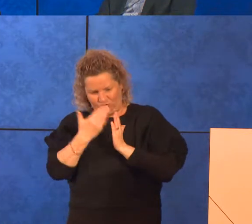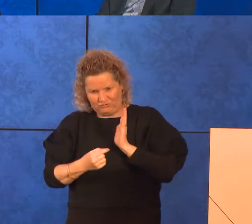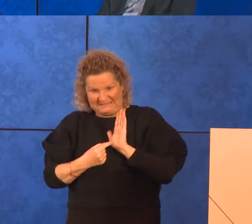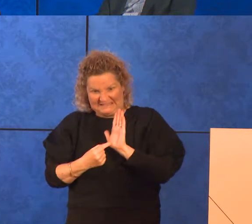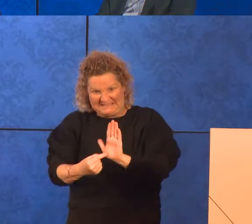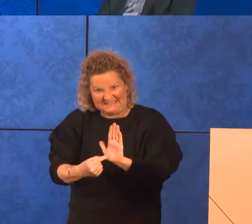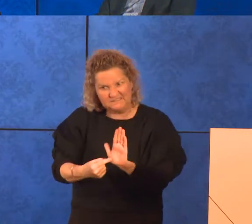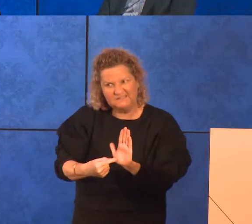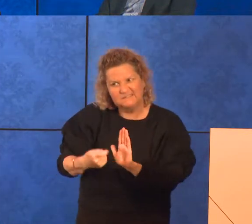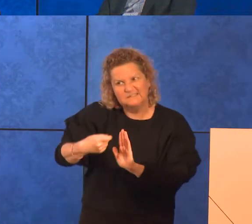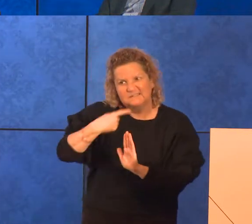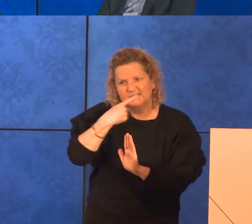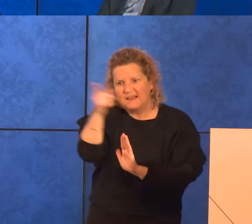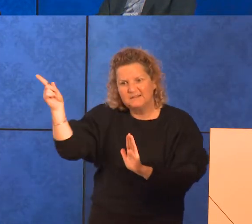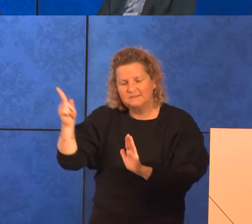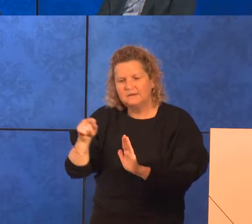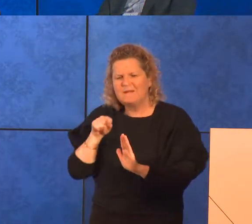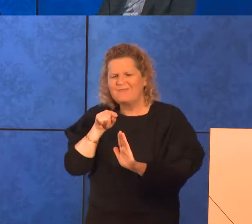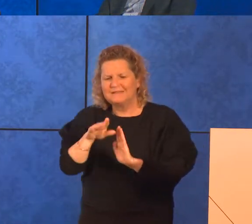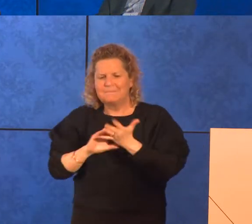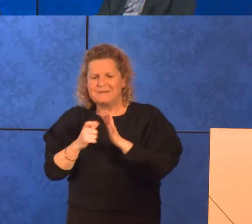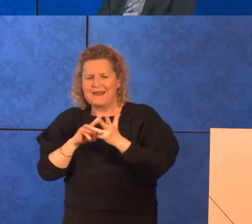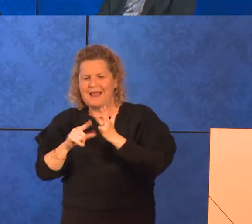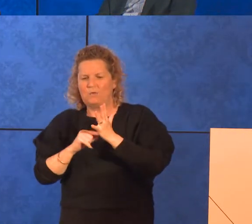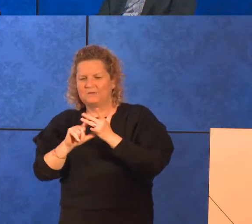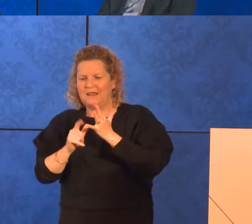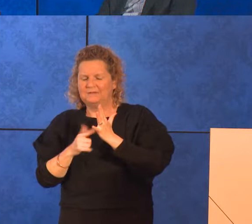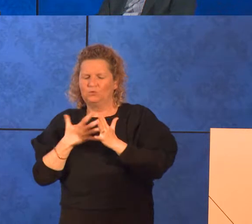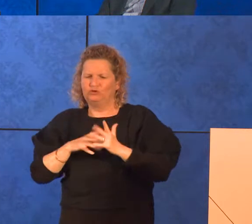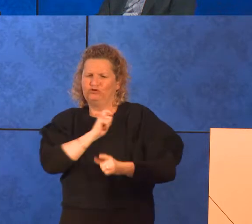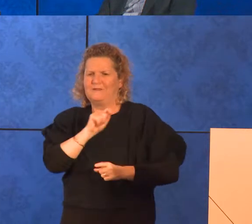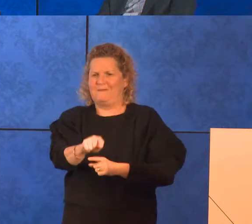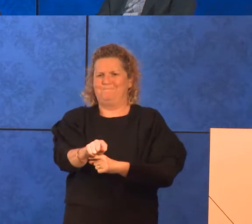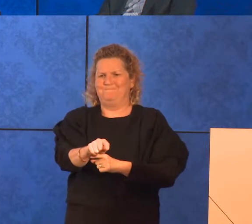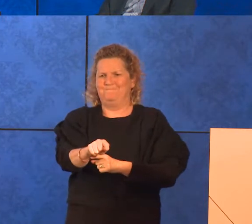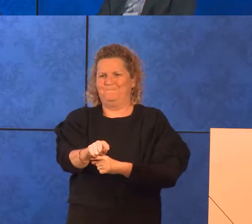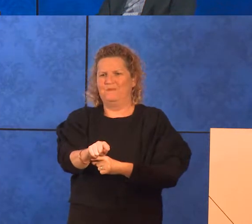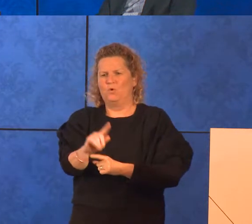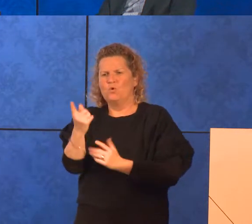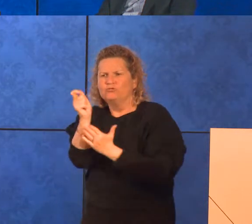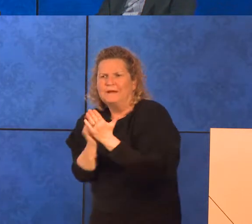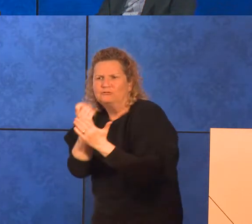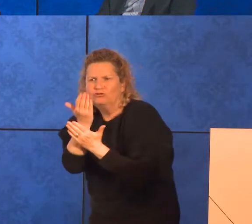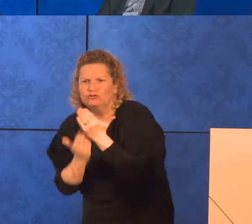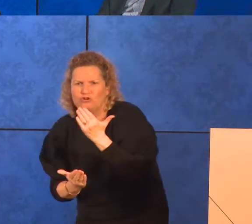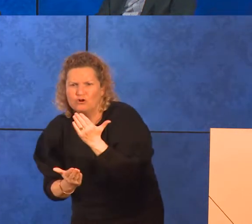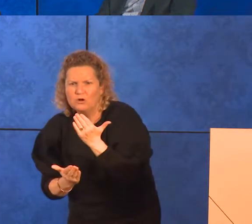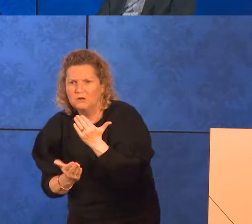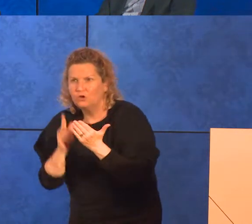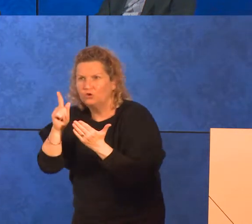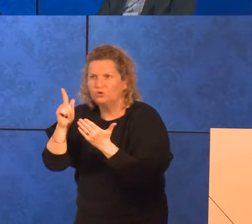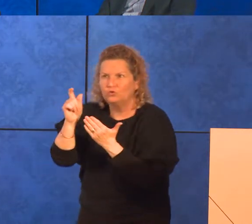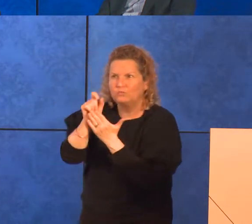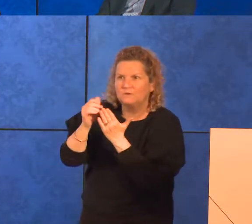about, again, finding those trusted media outlets that we know we have. We know the journalists write extremely well in